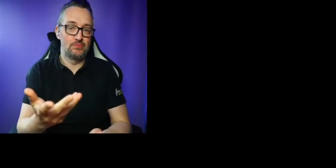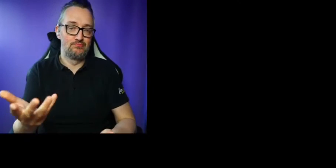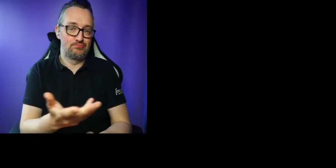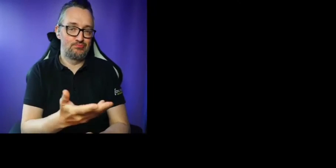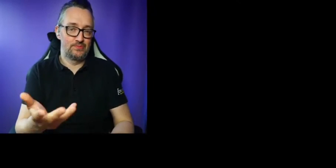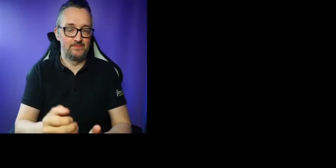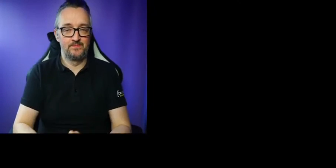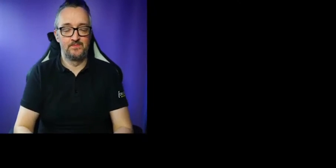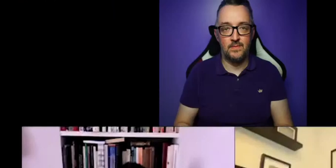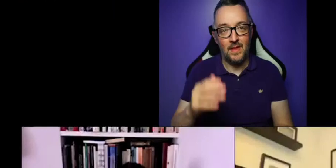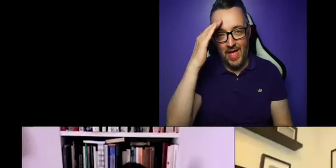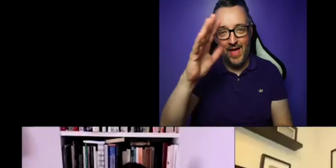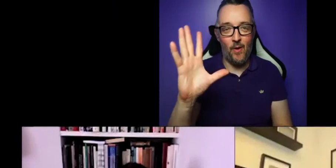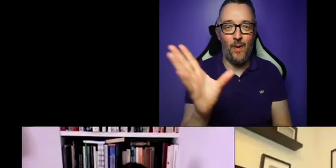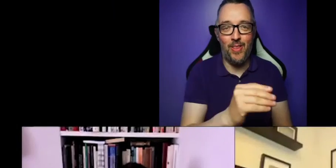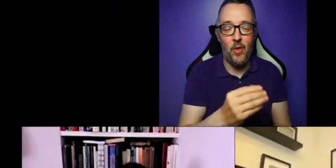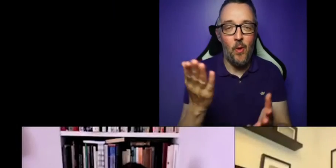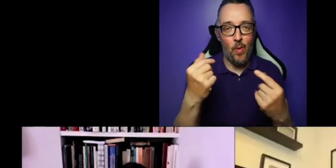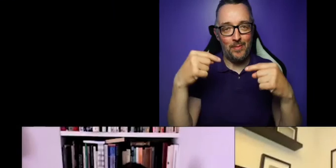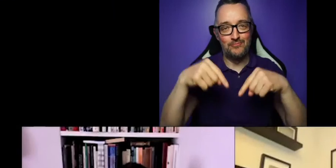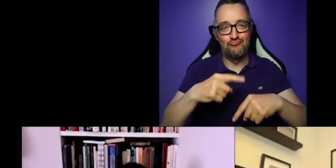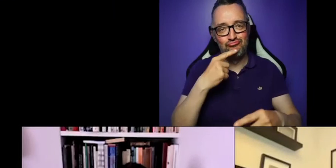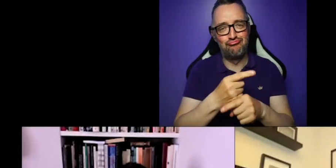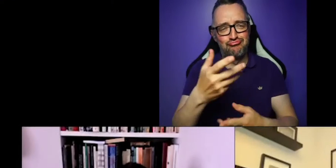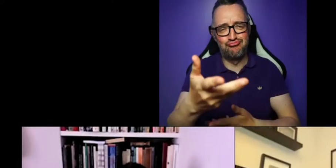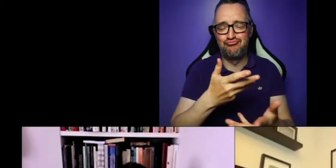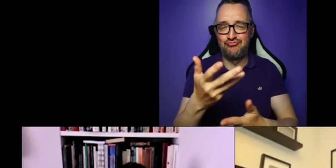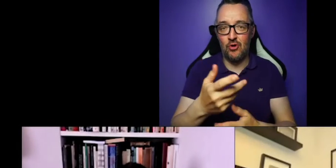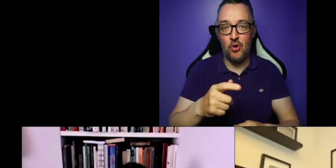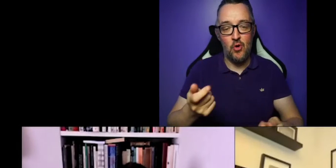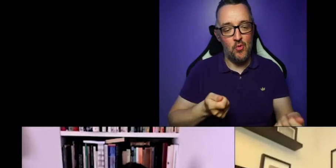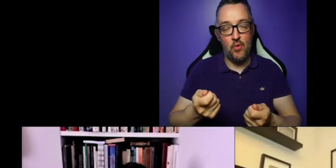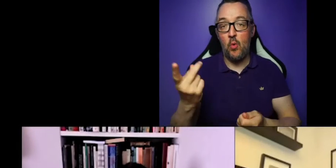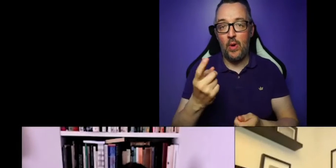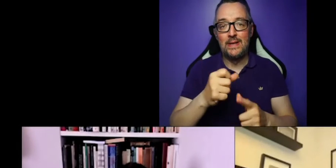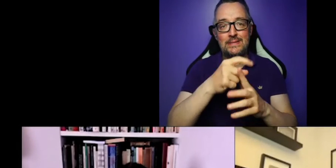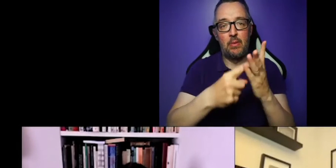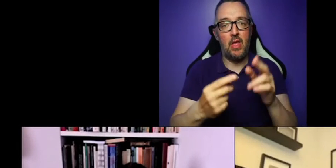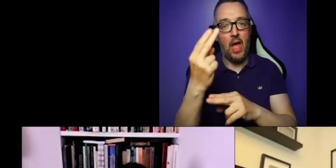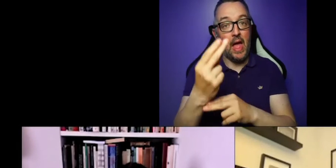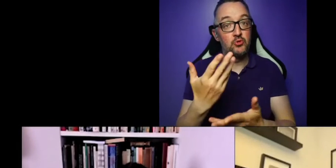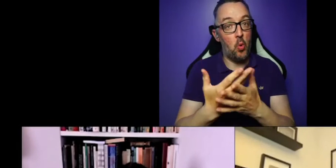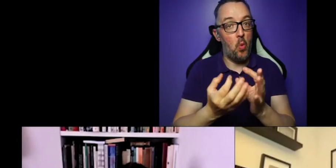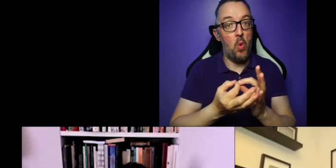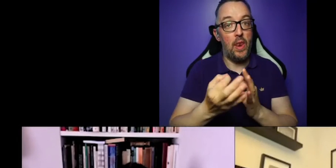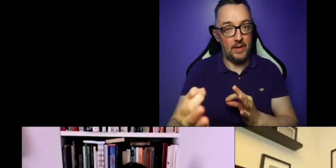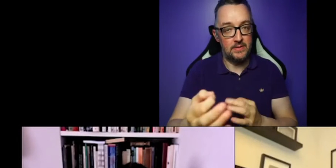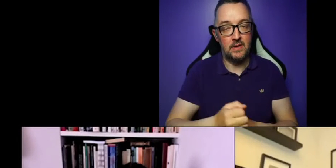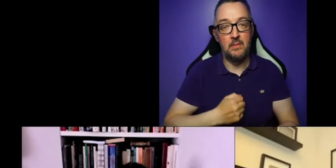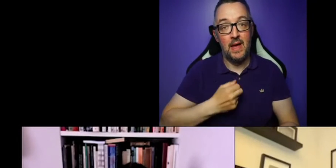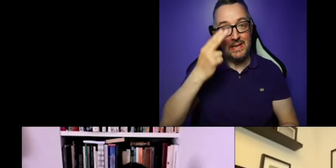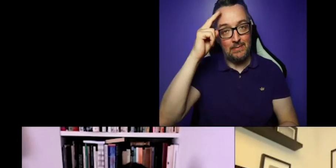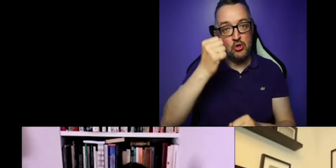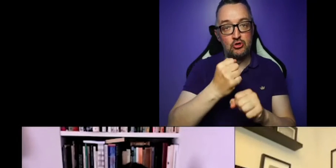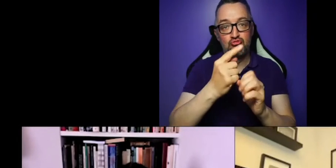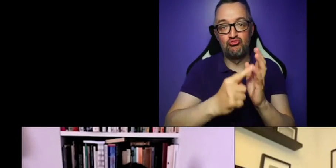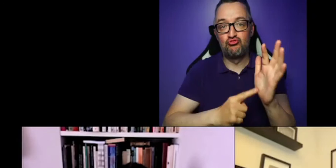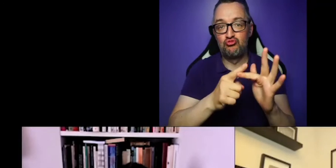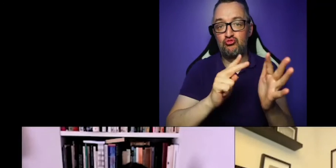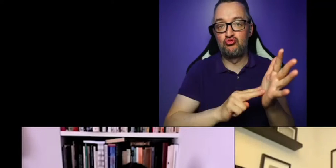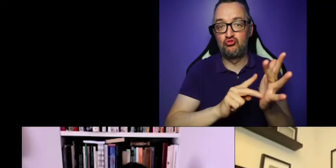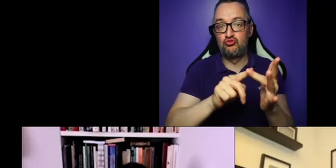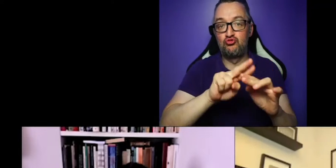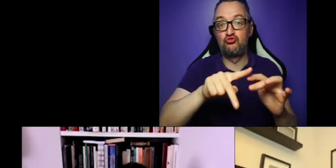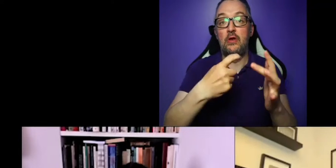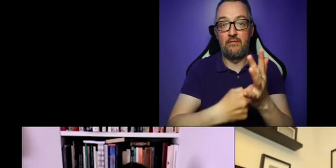discussion. Hi everyone, and welcome to our talk today hosted by Disability Arts Online. My name's Jennifer Gilbert